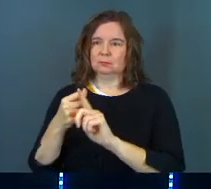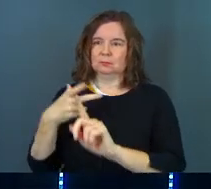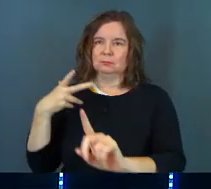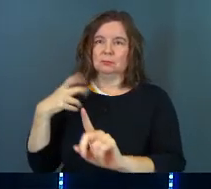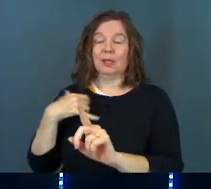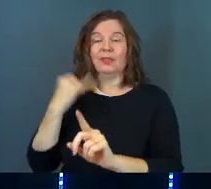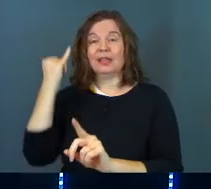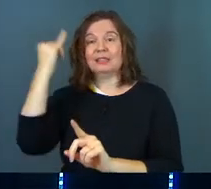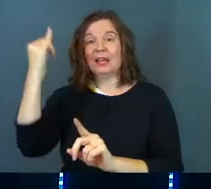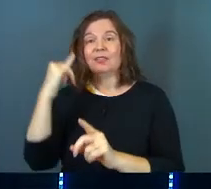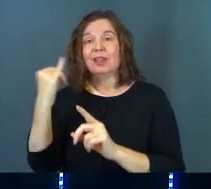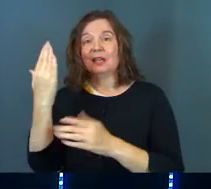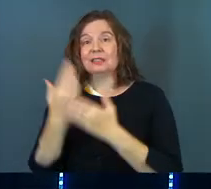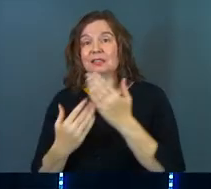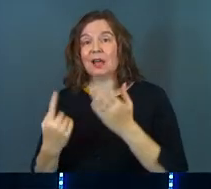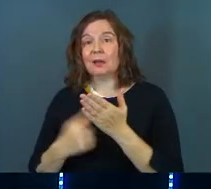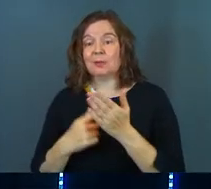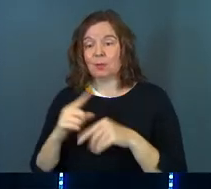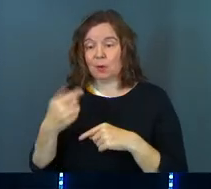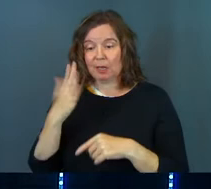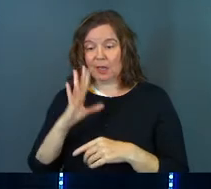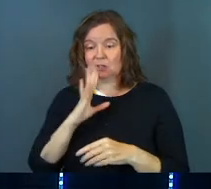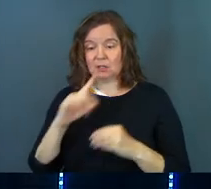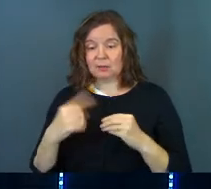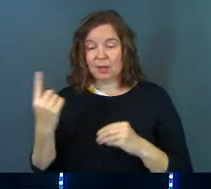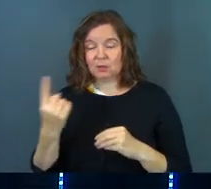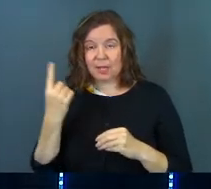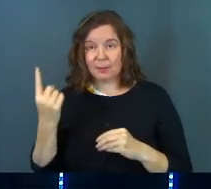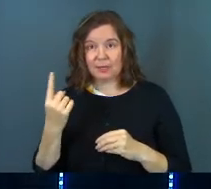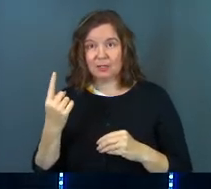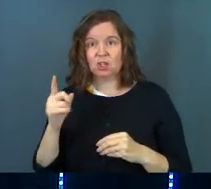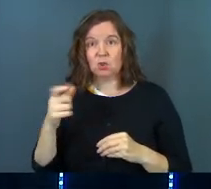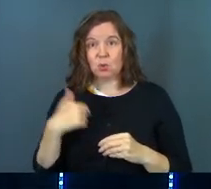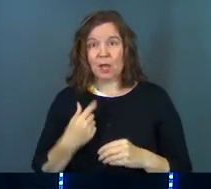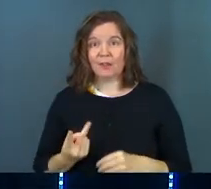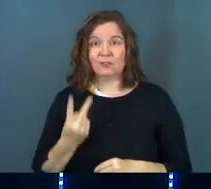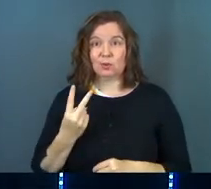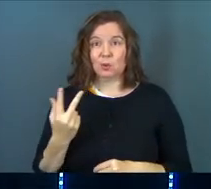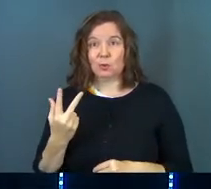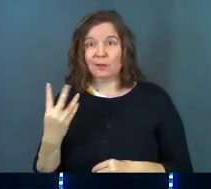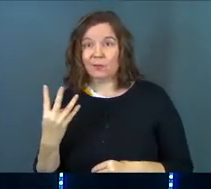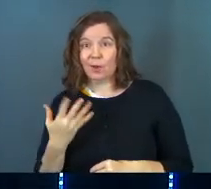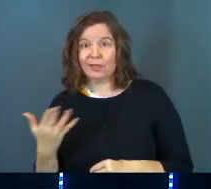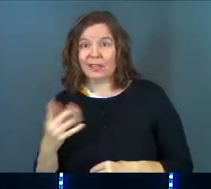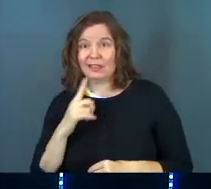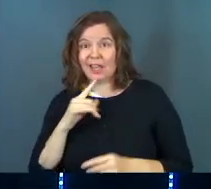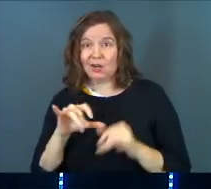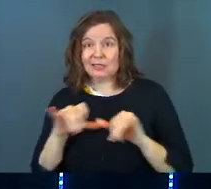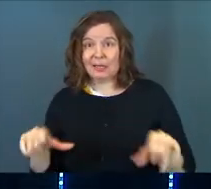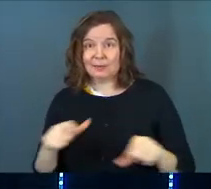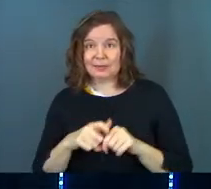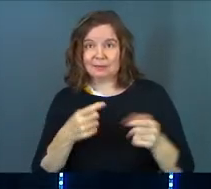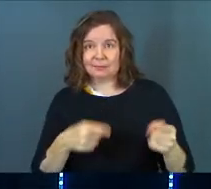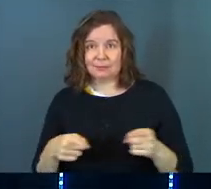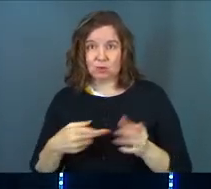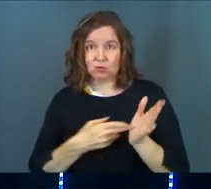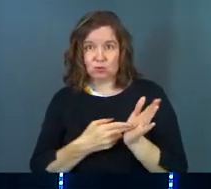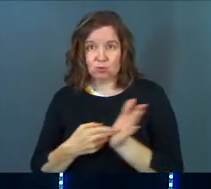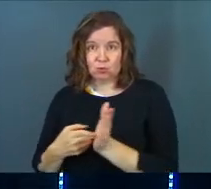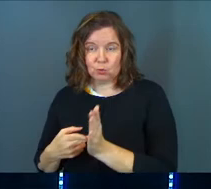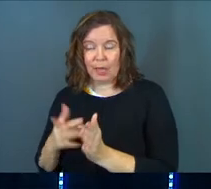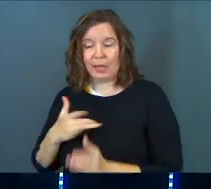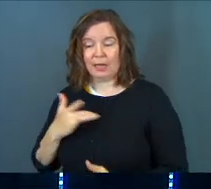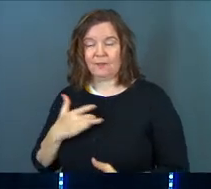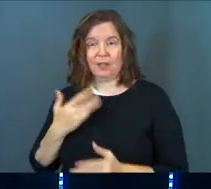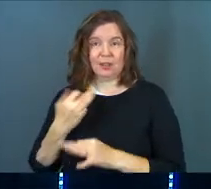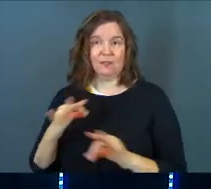Periscoping is the idea that sometimes when God talks about something, you've got two or three or four things that are simultaneously true. And